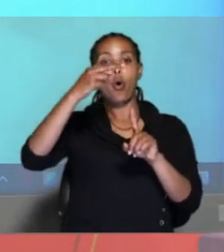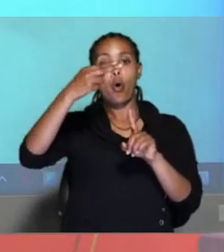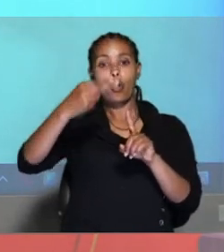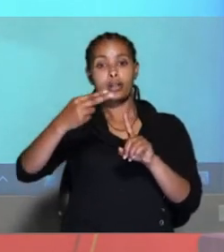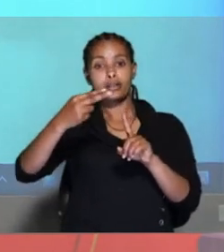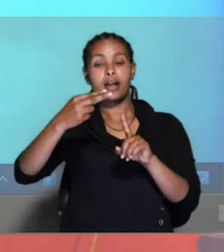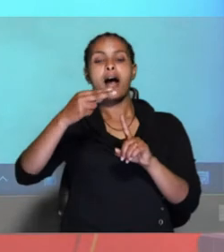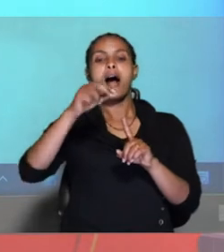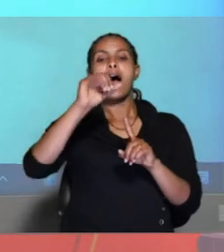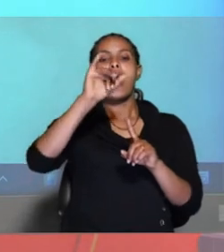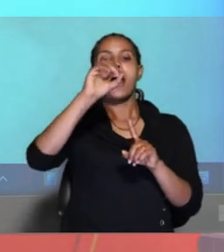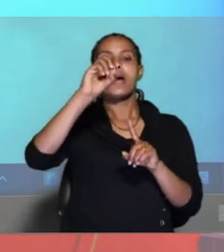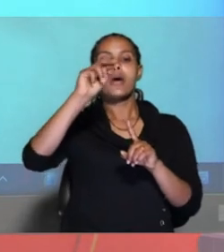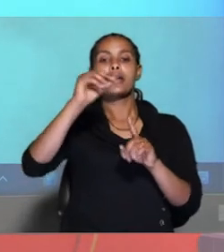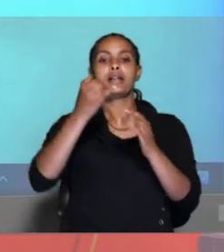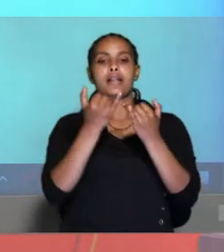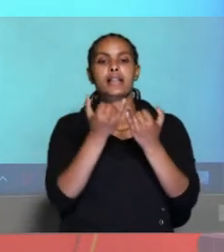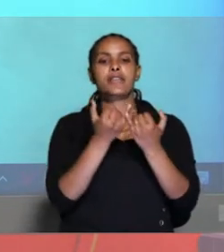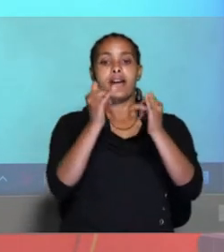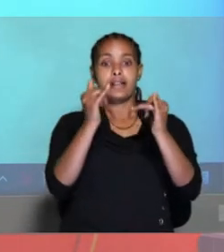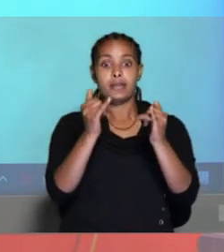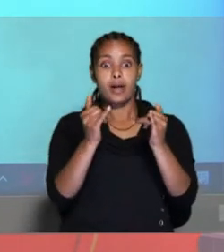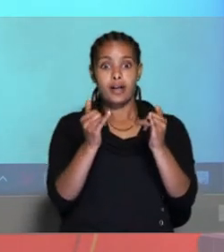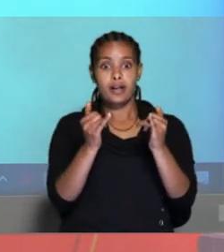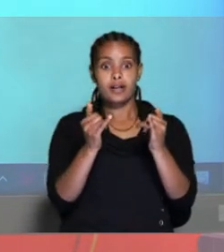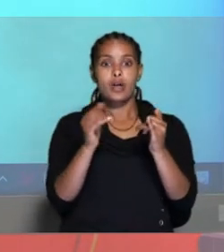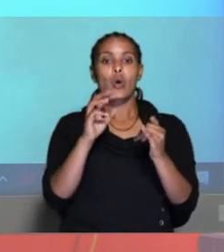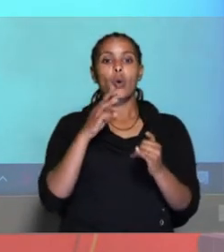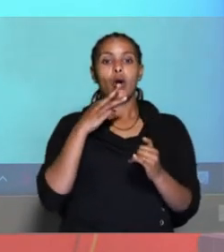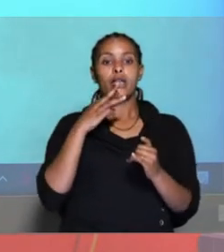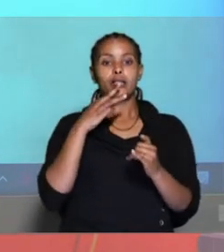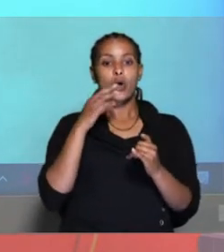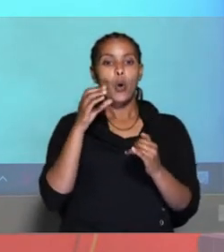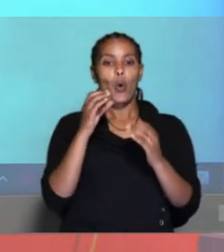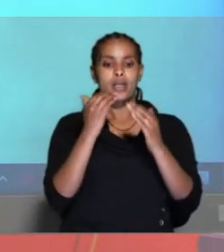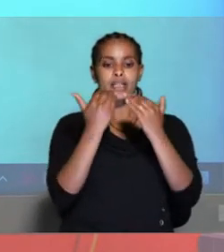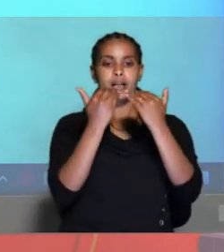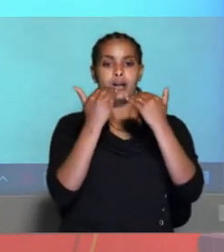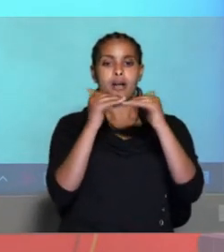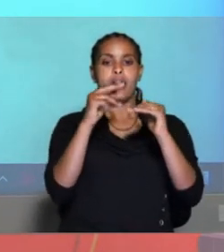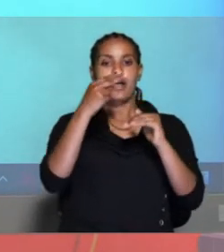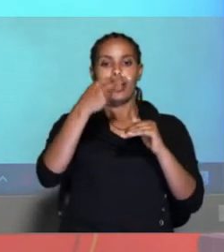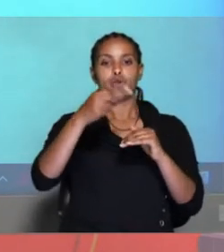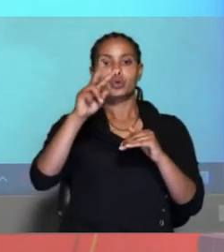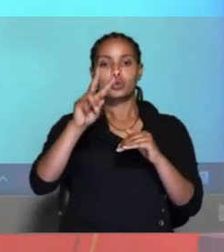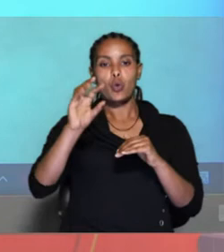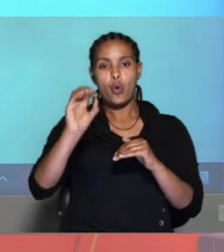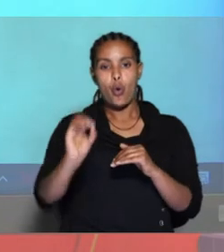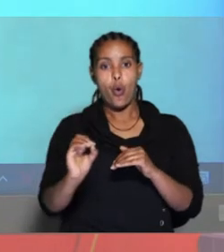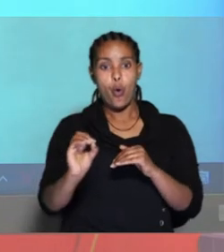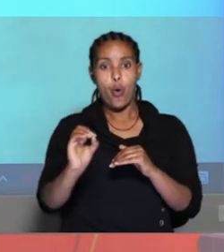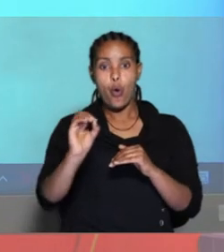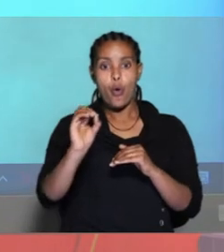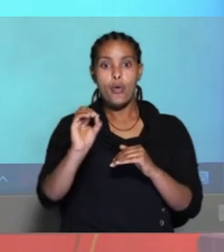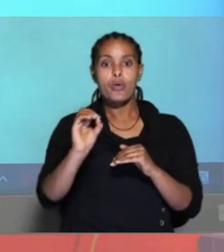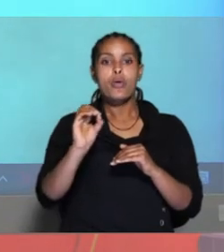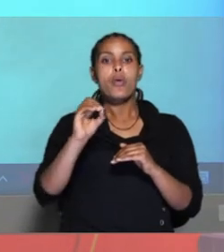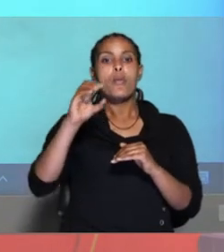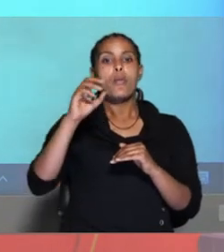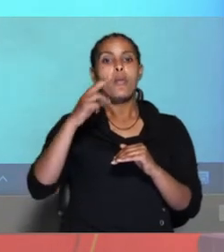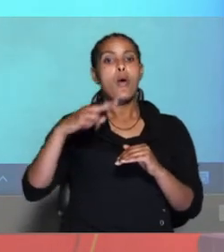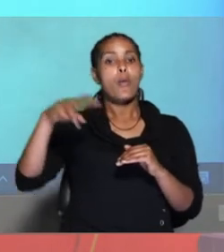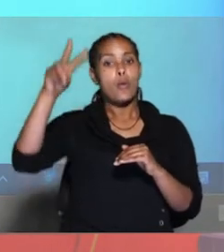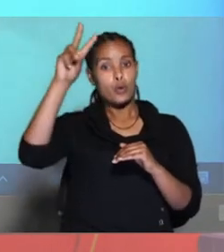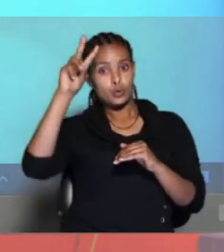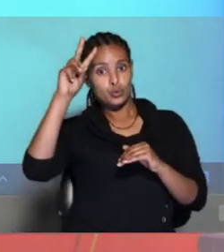ion concentration divided by water concentration H2O concentration